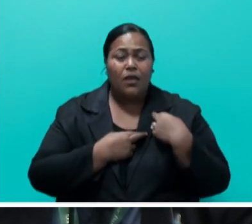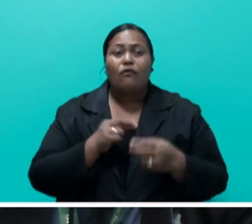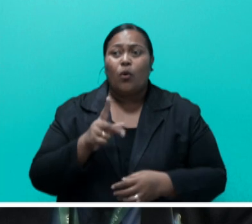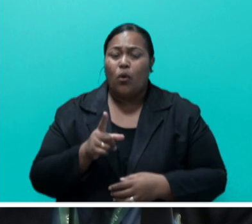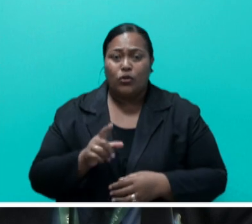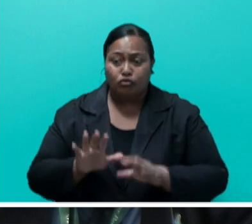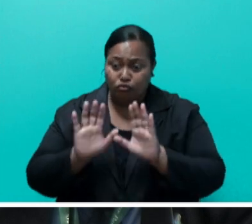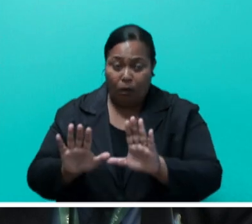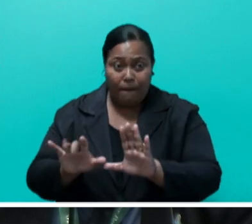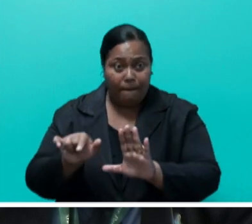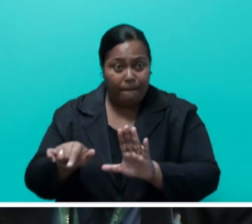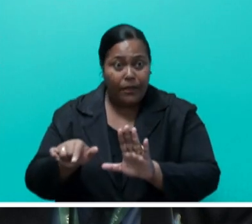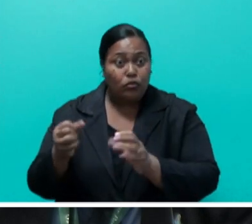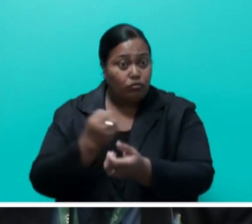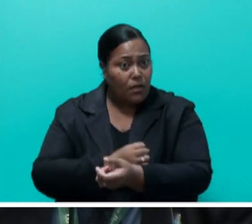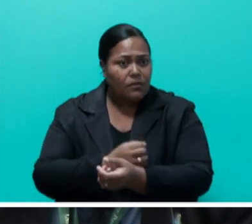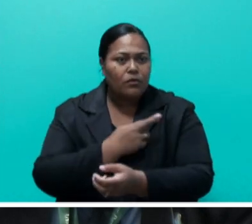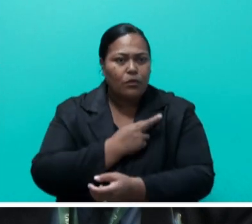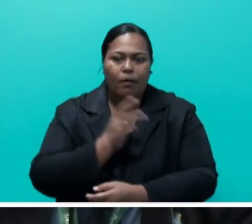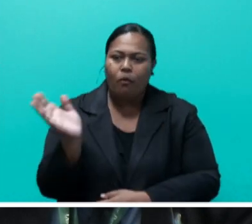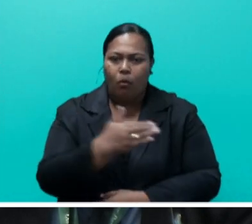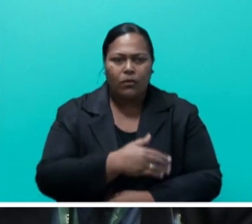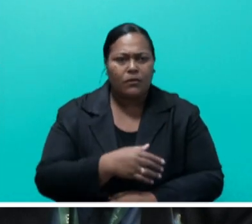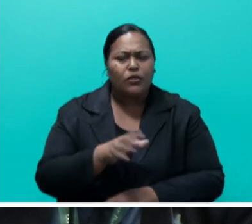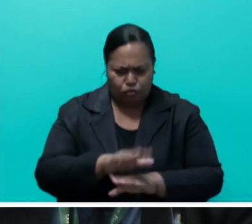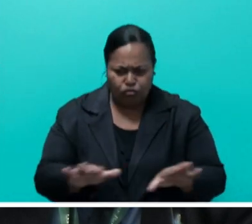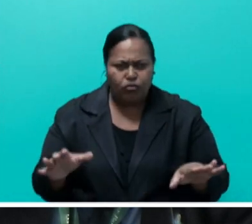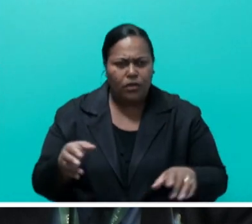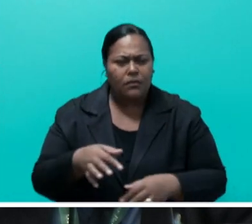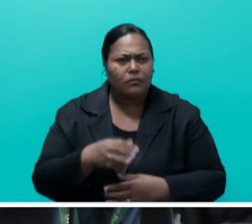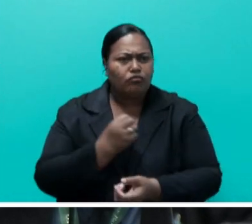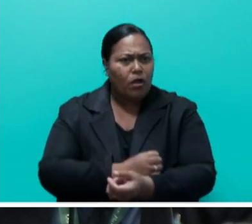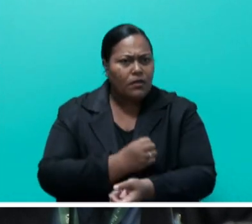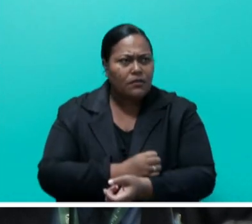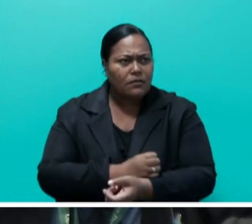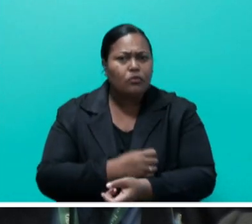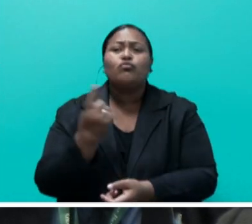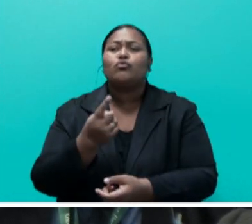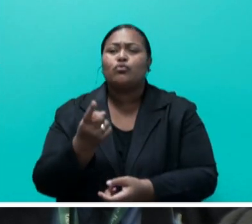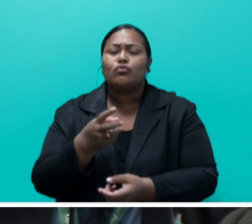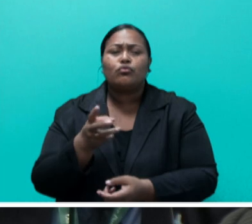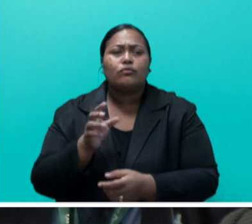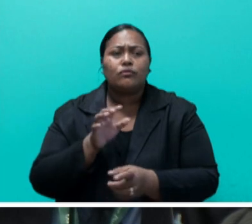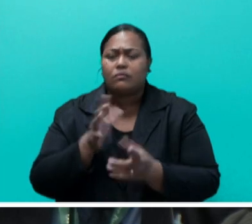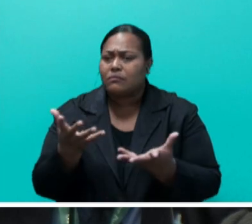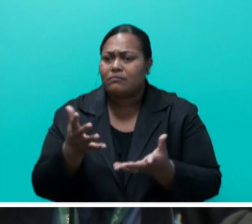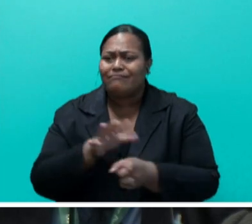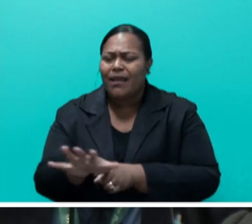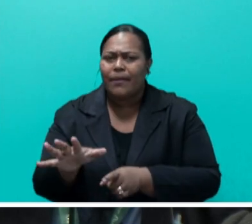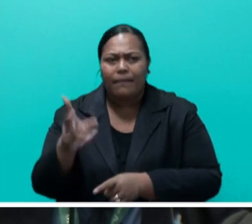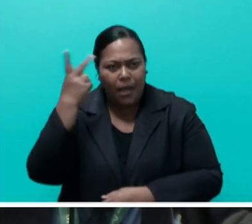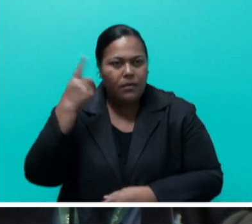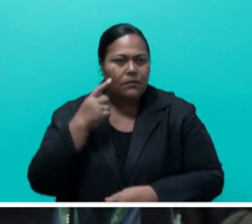everyone. If children take drugs, in the first instance, it's their parents. Can't blame anyone else for